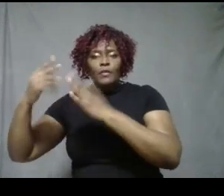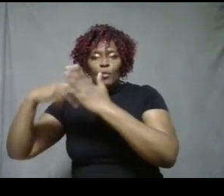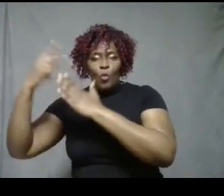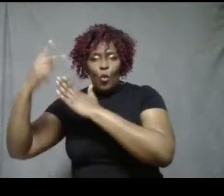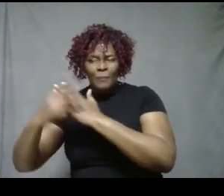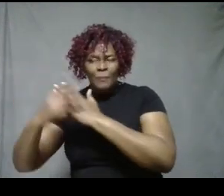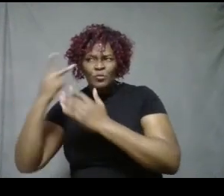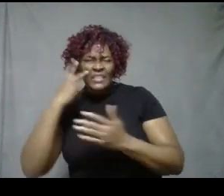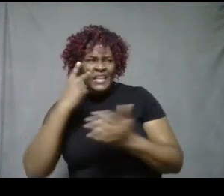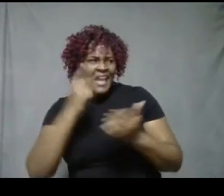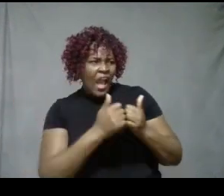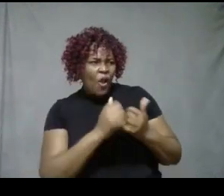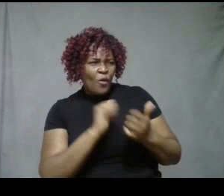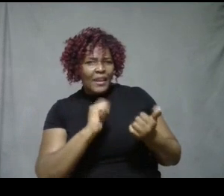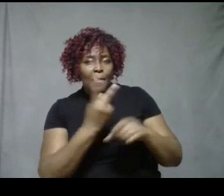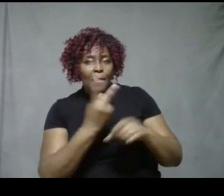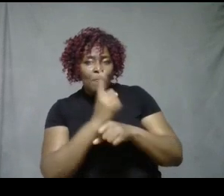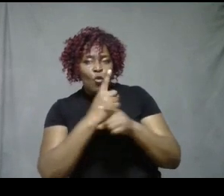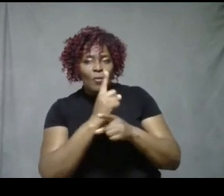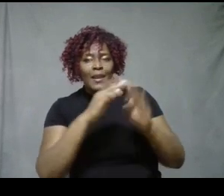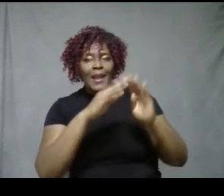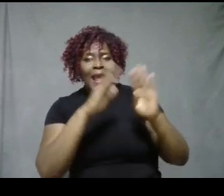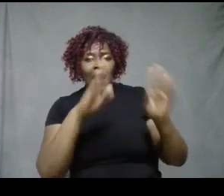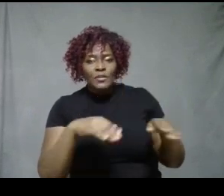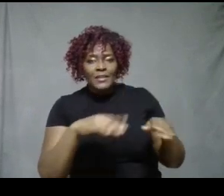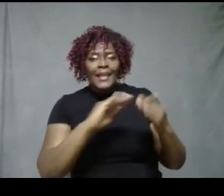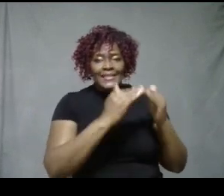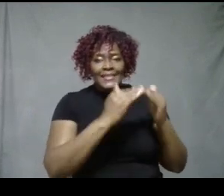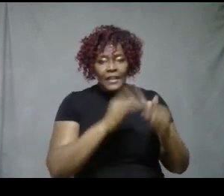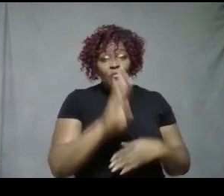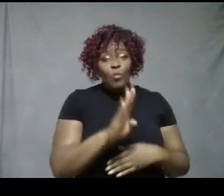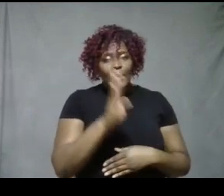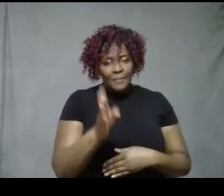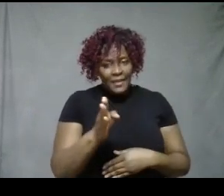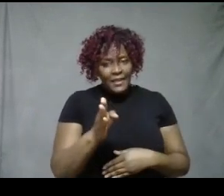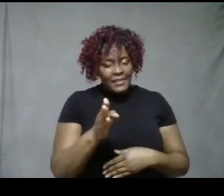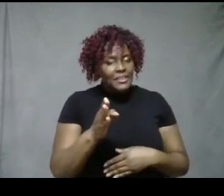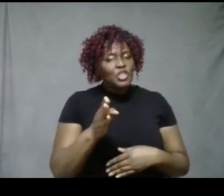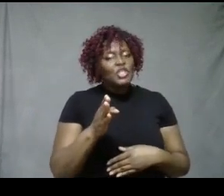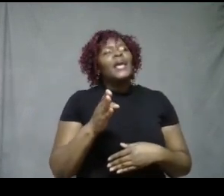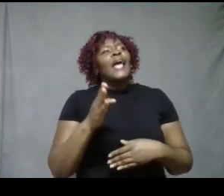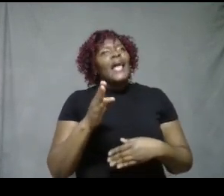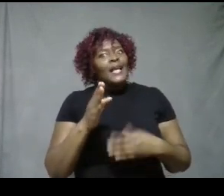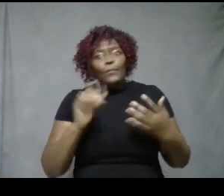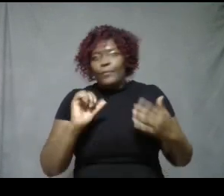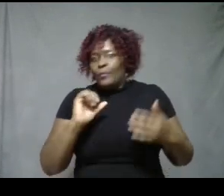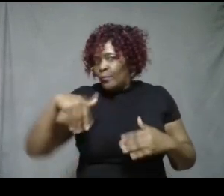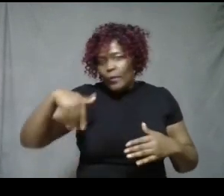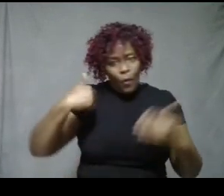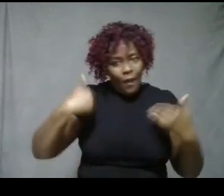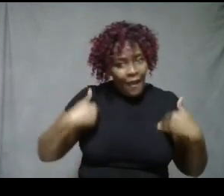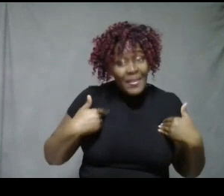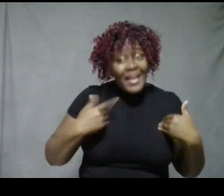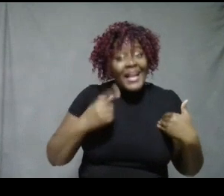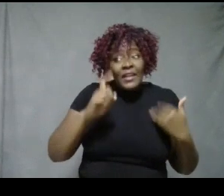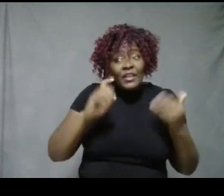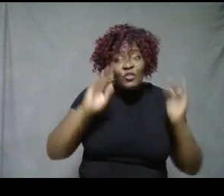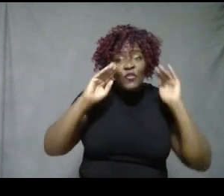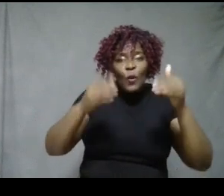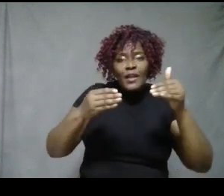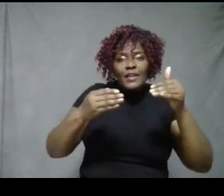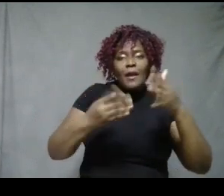Boynton Beach, which we don't have as of yet. And it needs to be aimed more towards the lower end of the